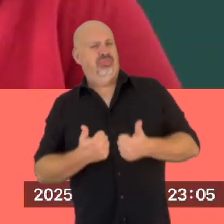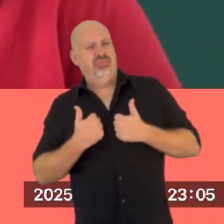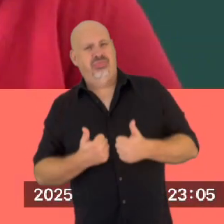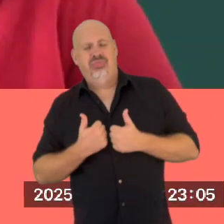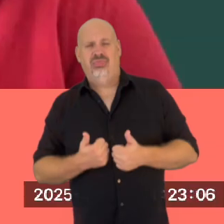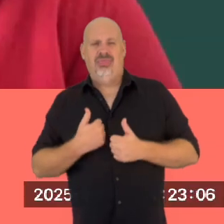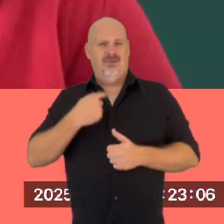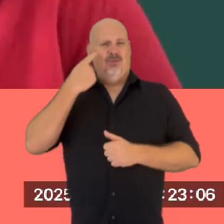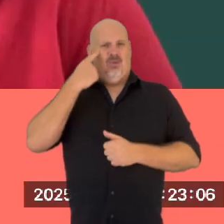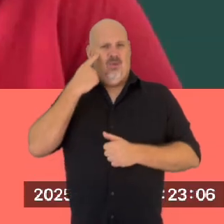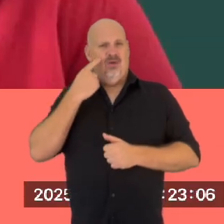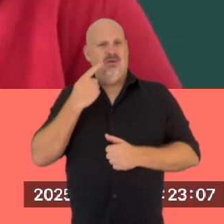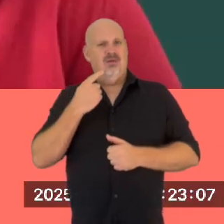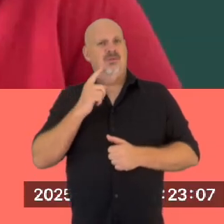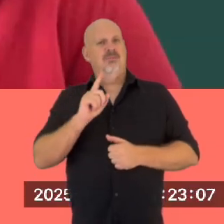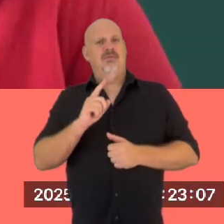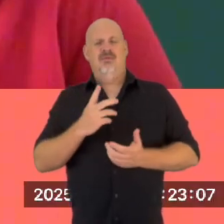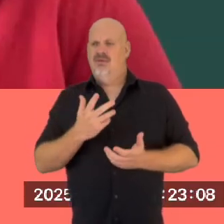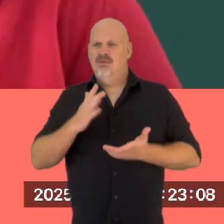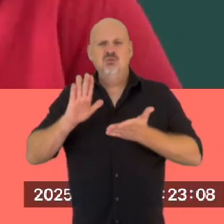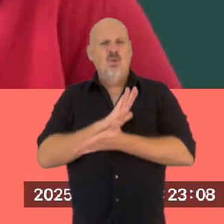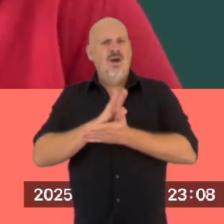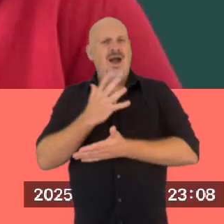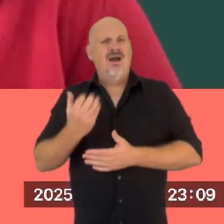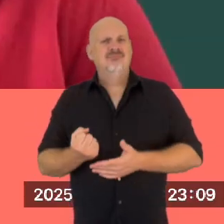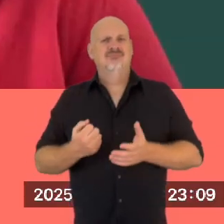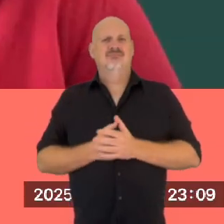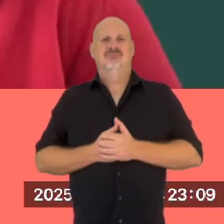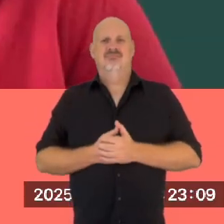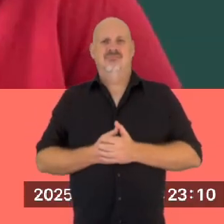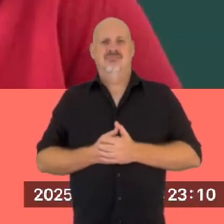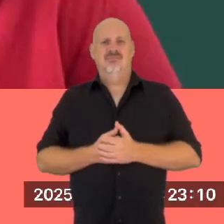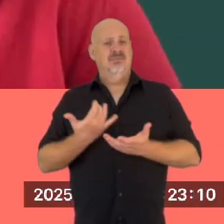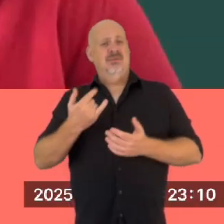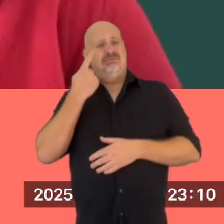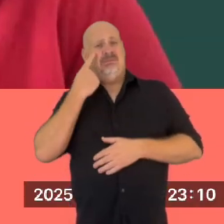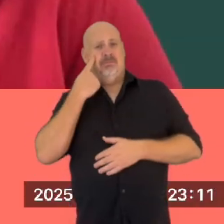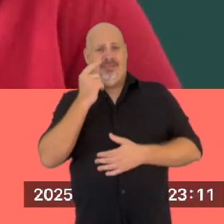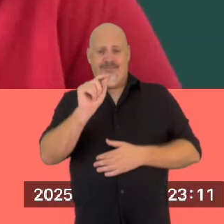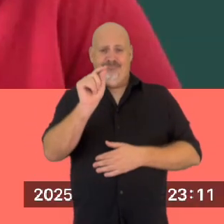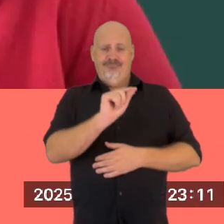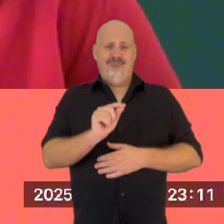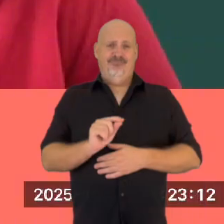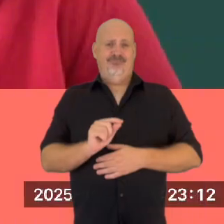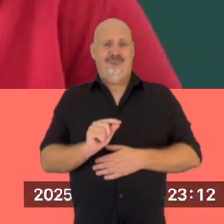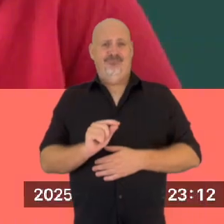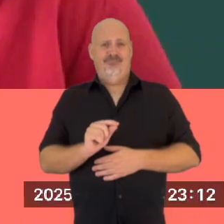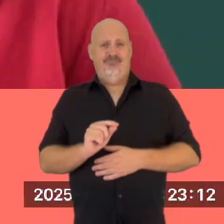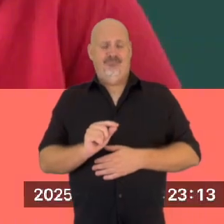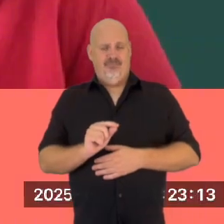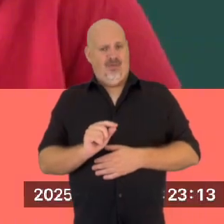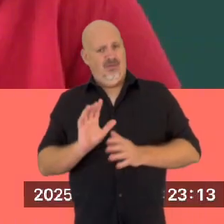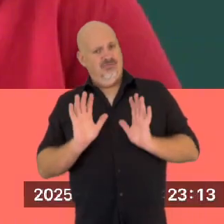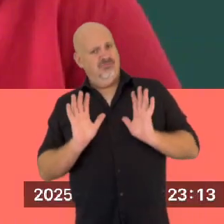absolutely appalling, and there's real joy in it. And sometimes the simplest and most